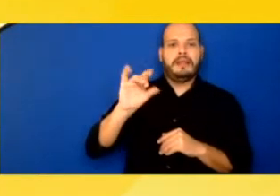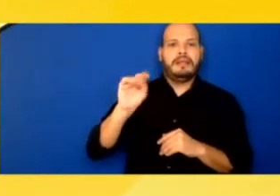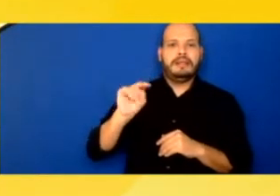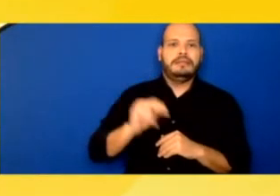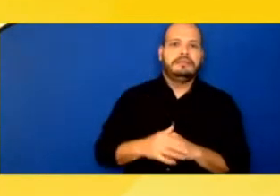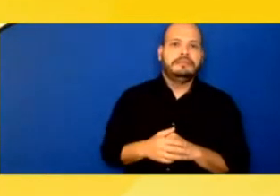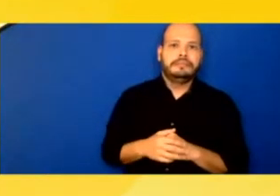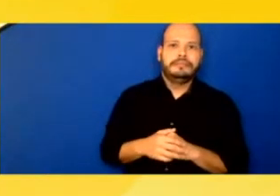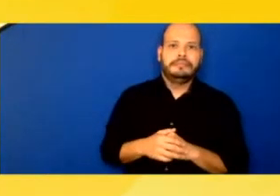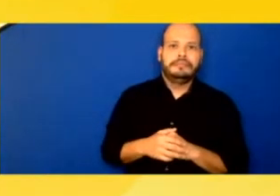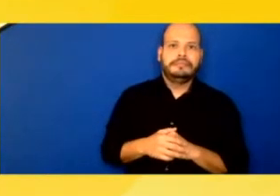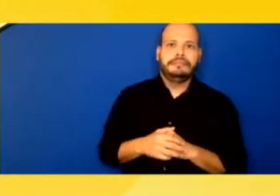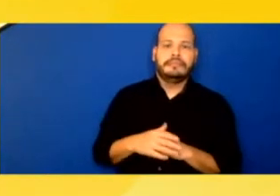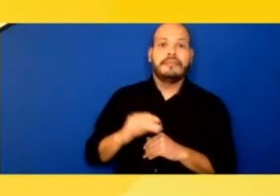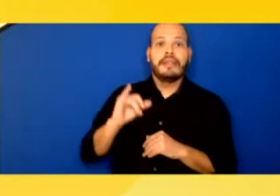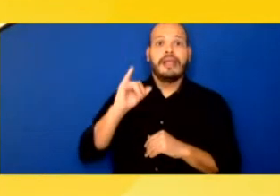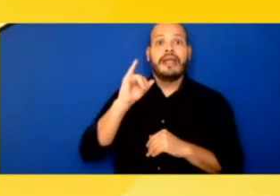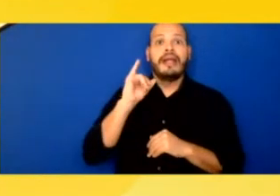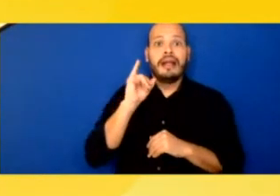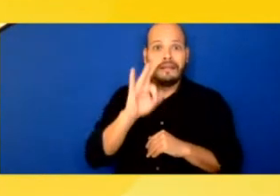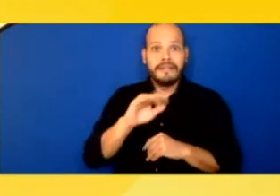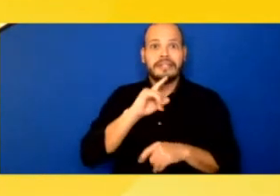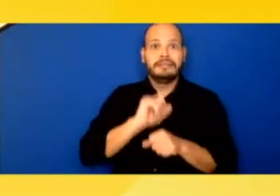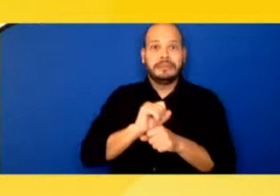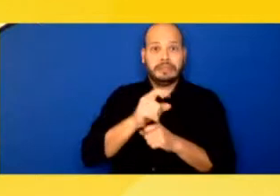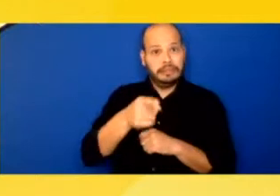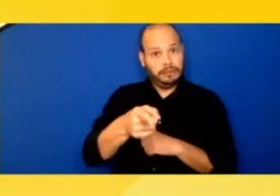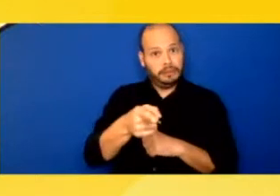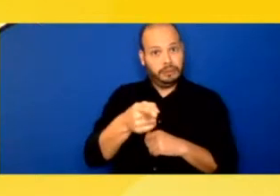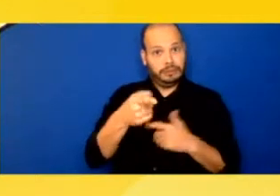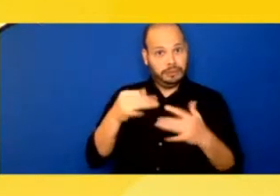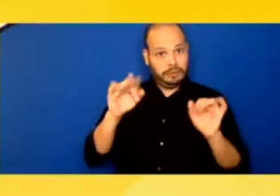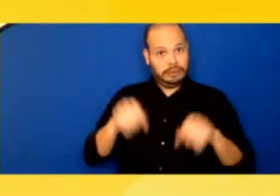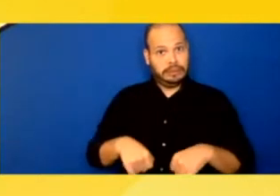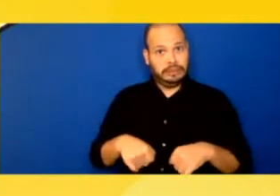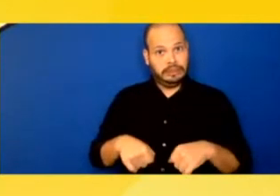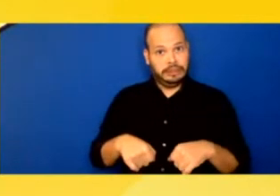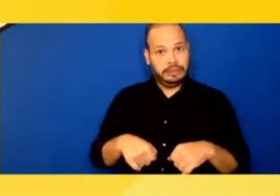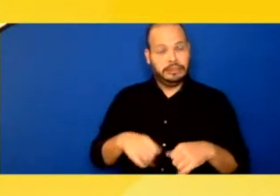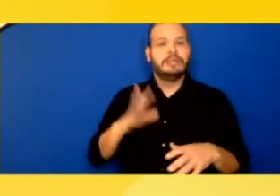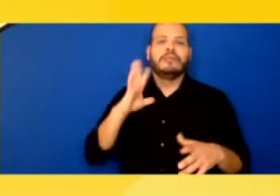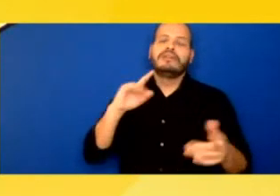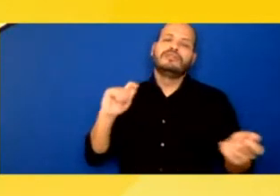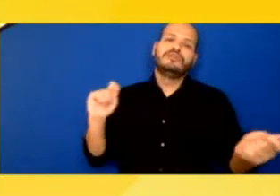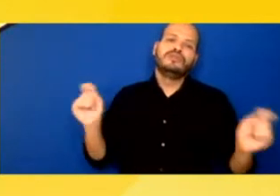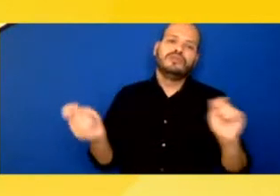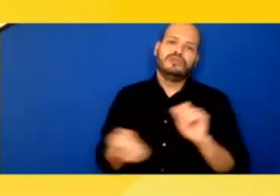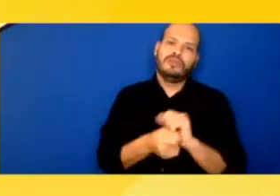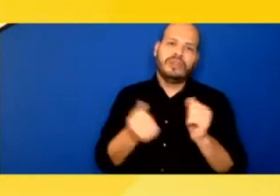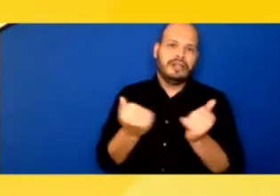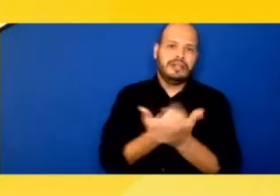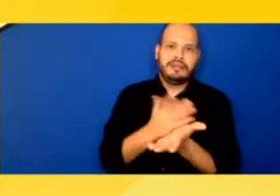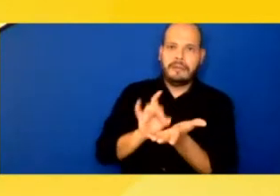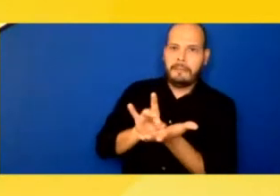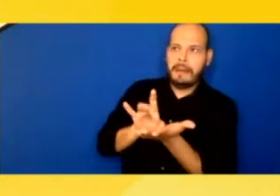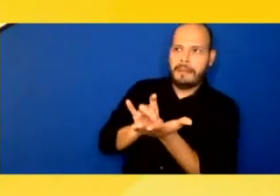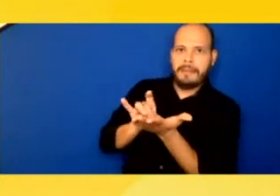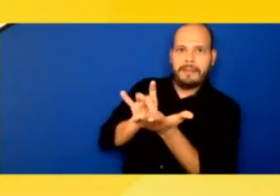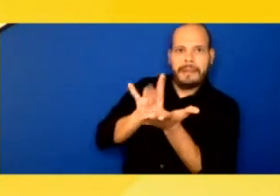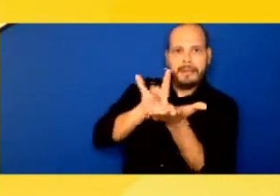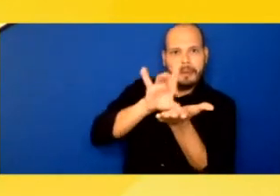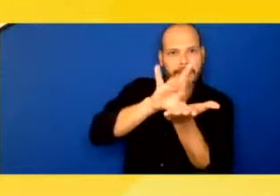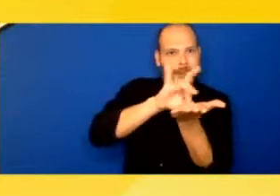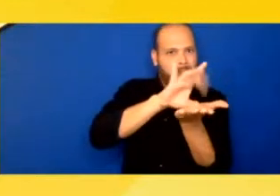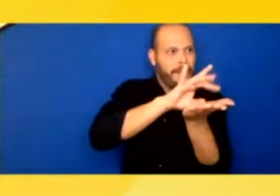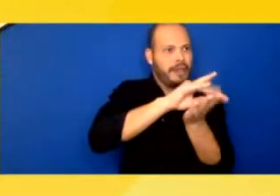workers that Trump and McConnell are hurting, did not vote. We have the power. We